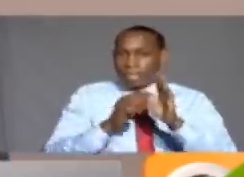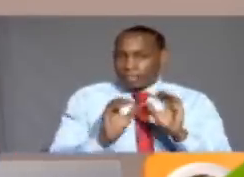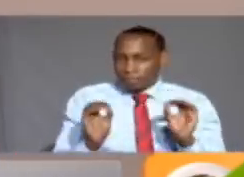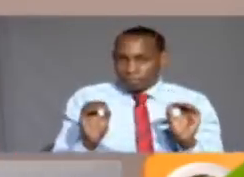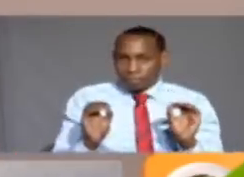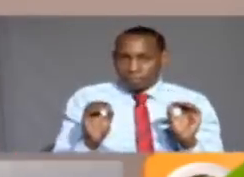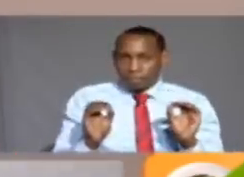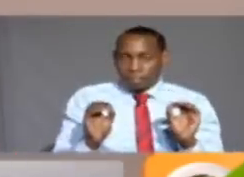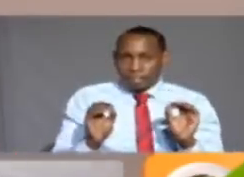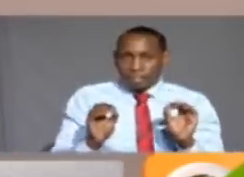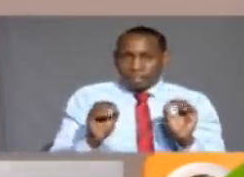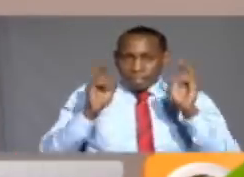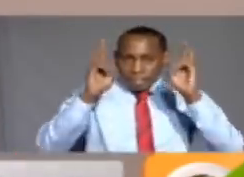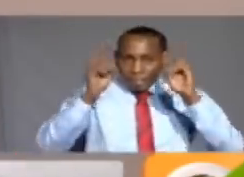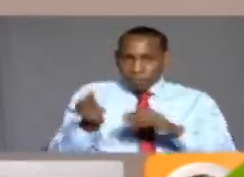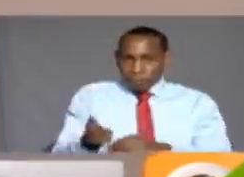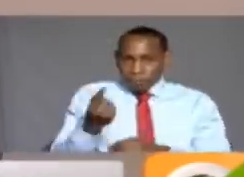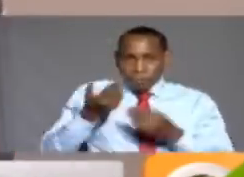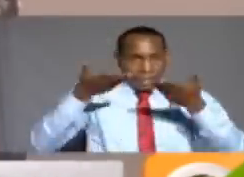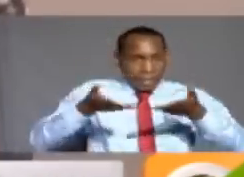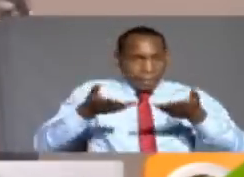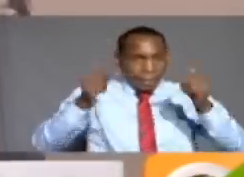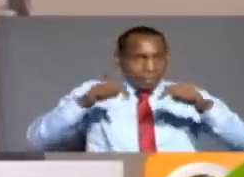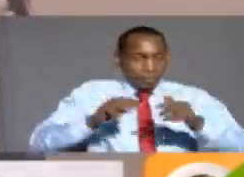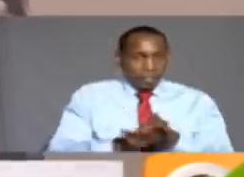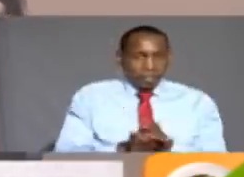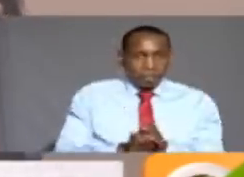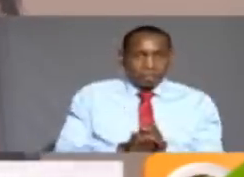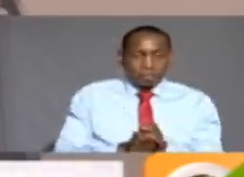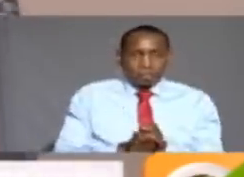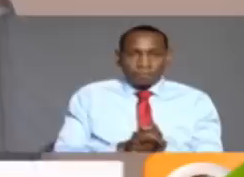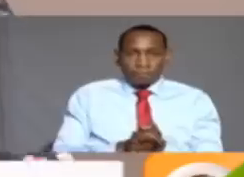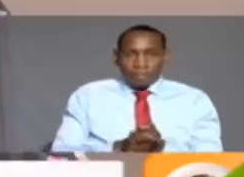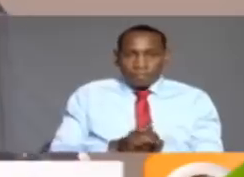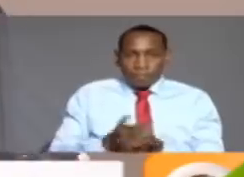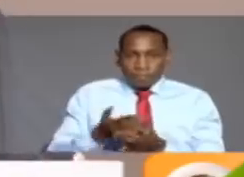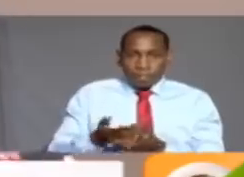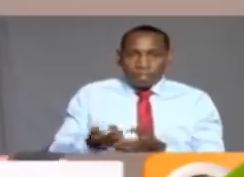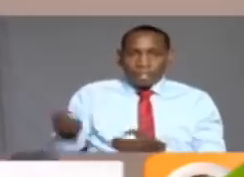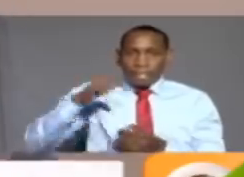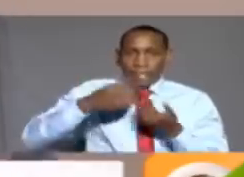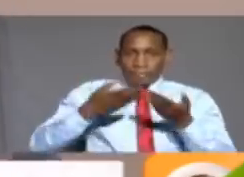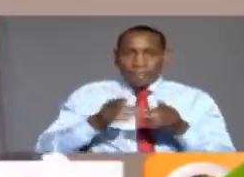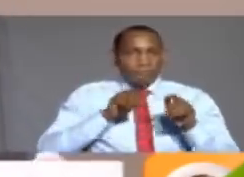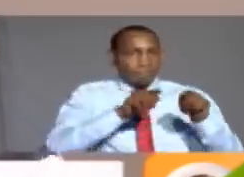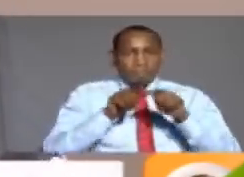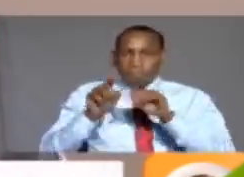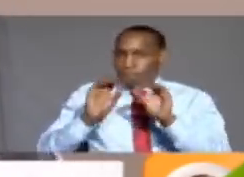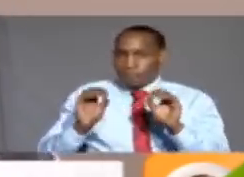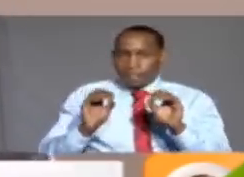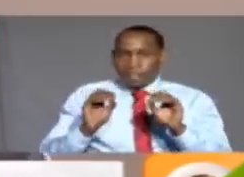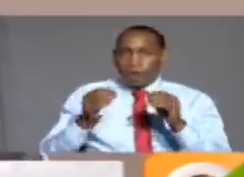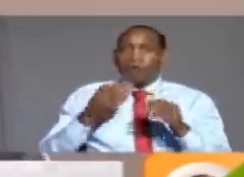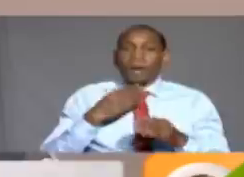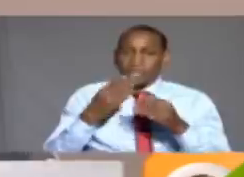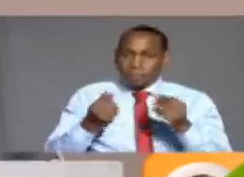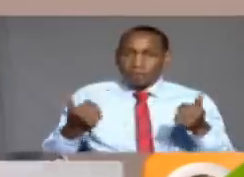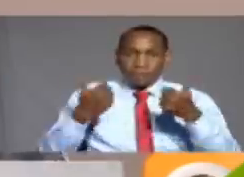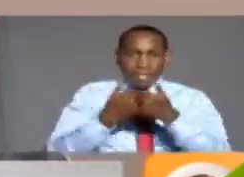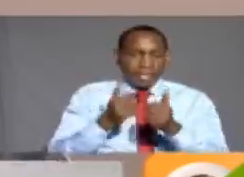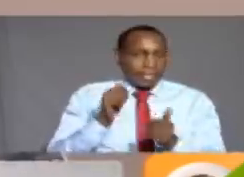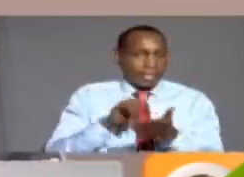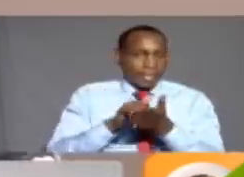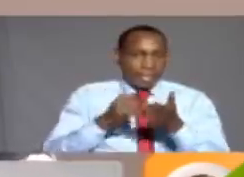he has just brought that thing here today. And, you know, we are not here to wash our dirty linen. We are here to just address the challenges that we are facing,